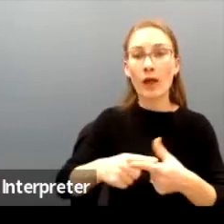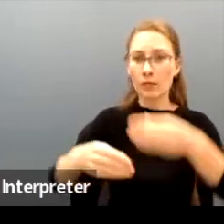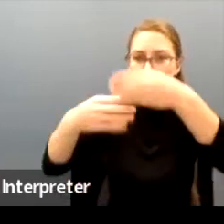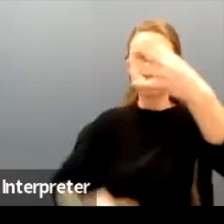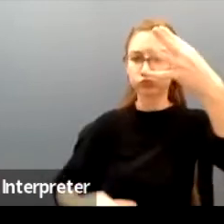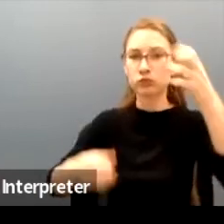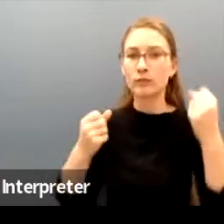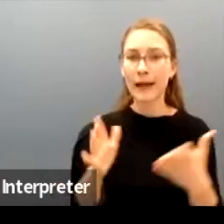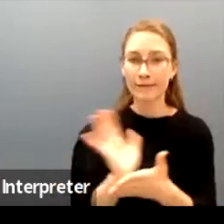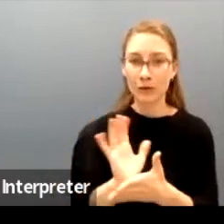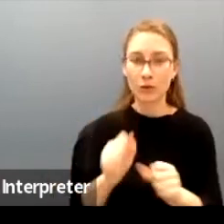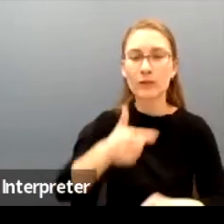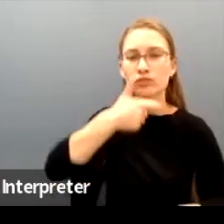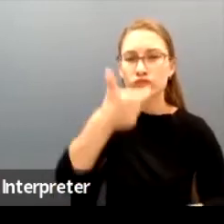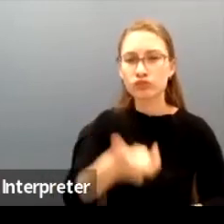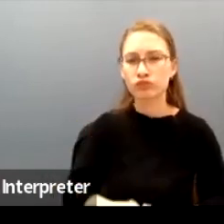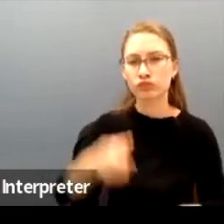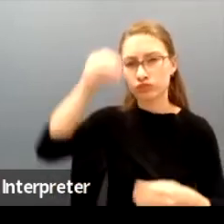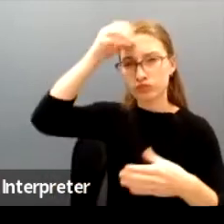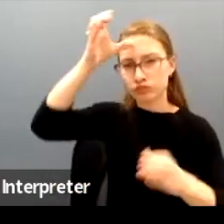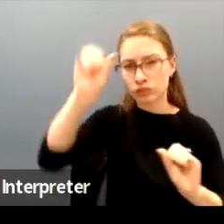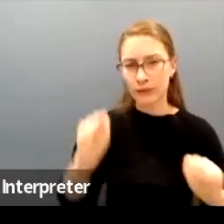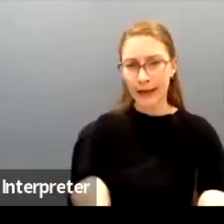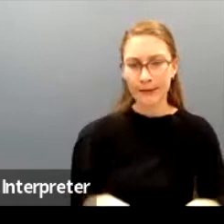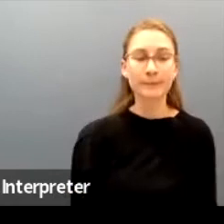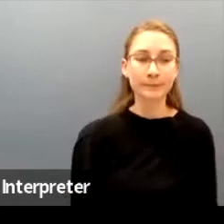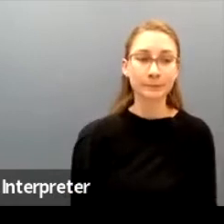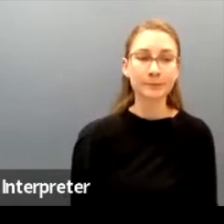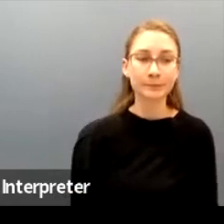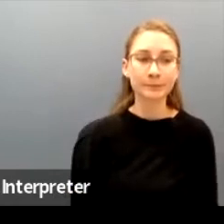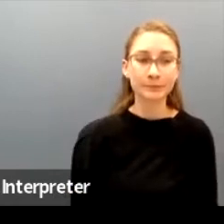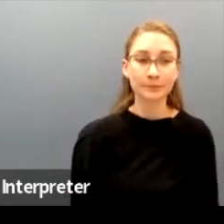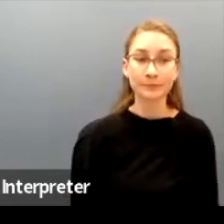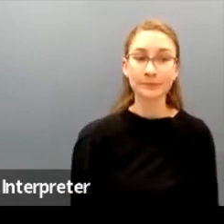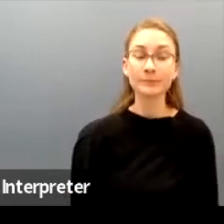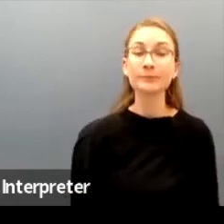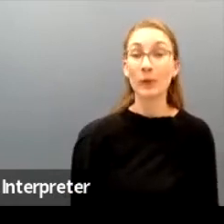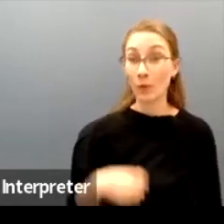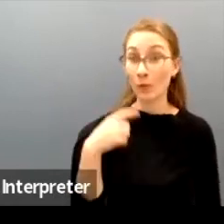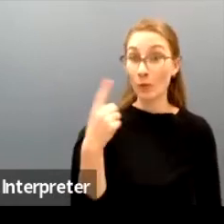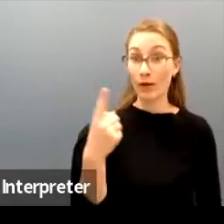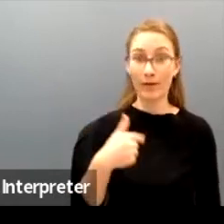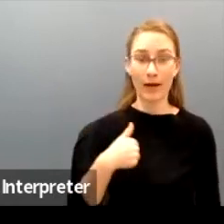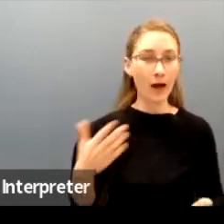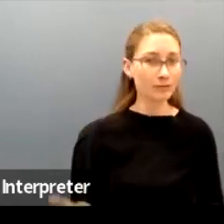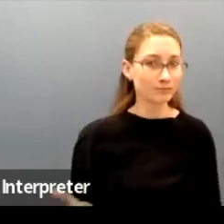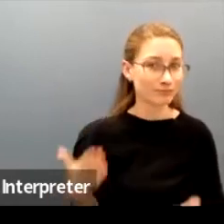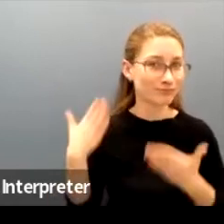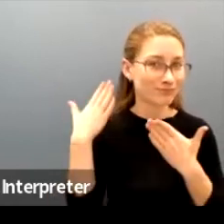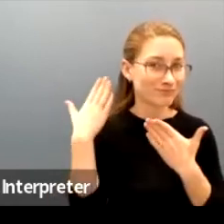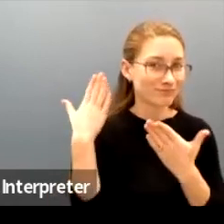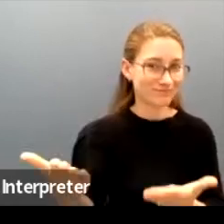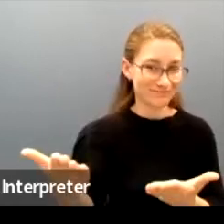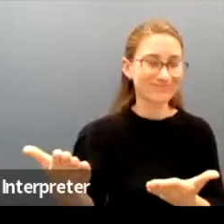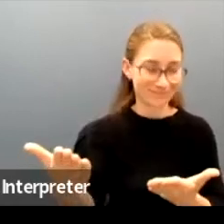specific device works. And then the best one that I can, not the best one, but one of the ones that I can highly encourage and recommend is